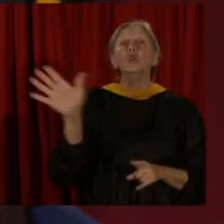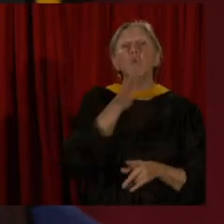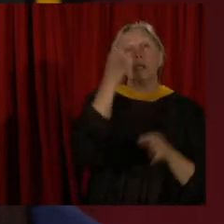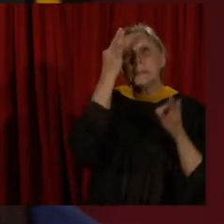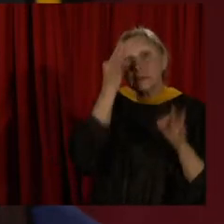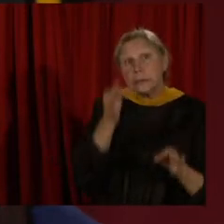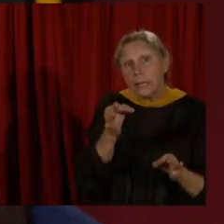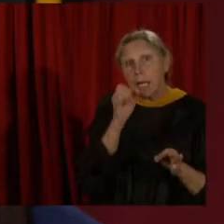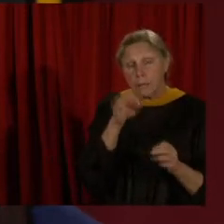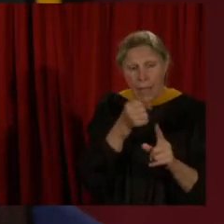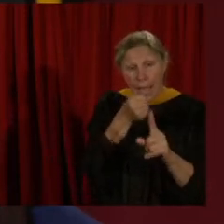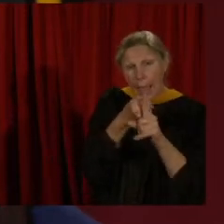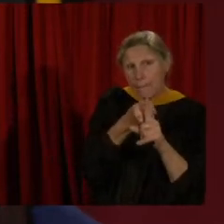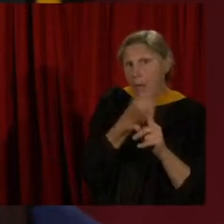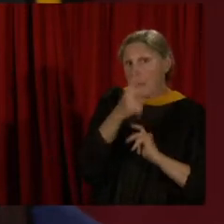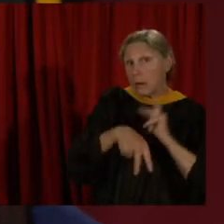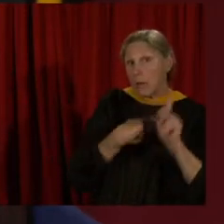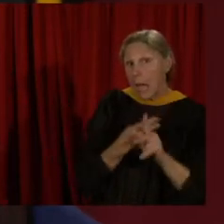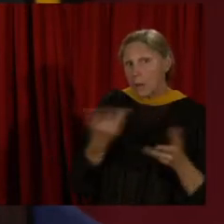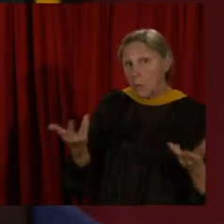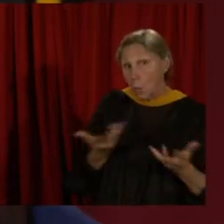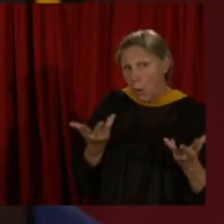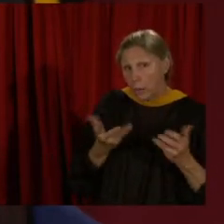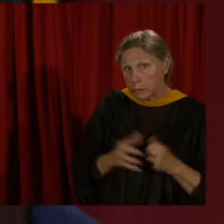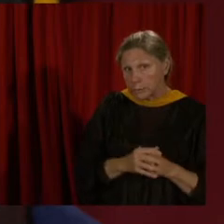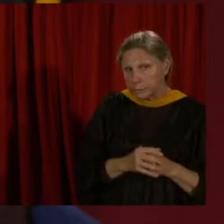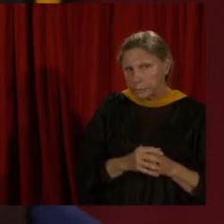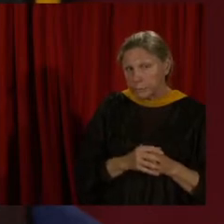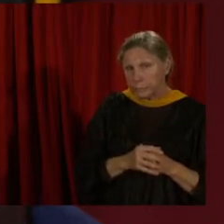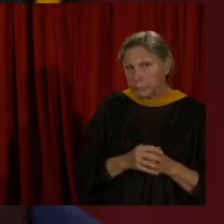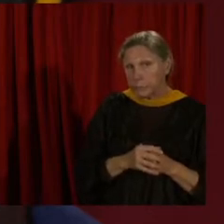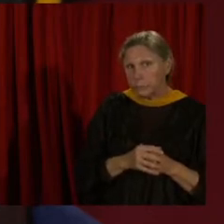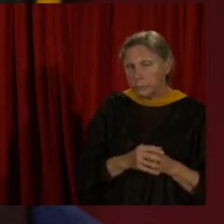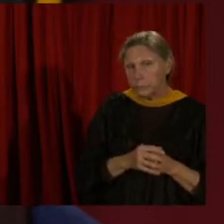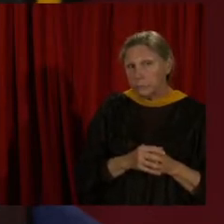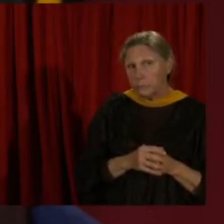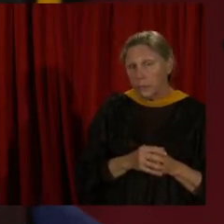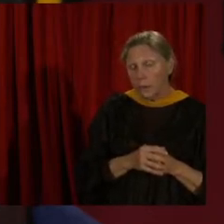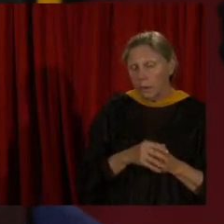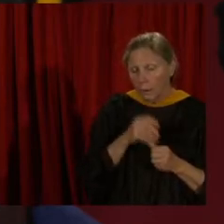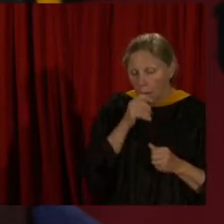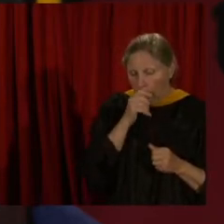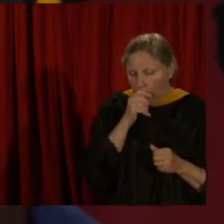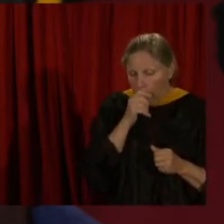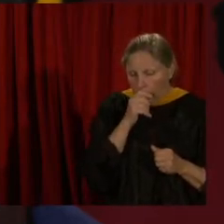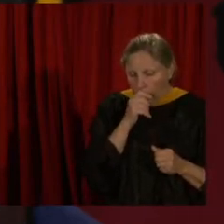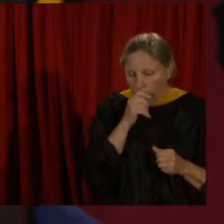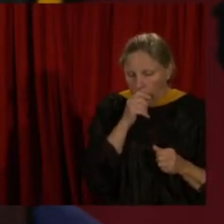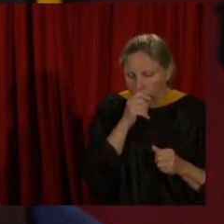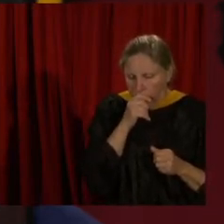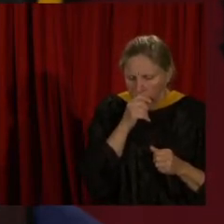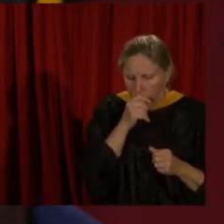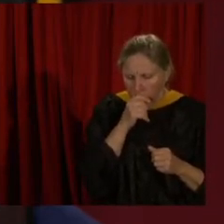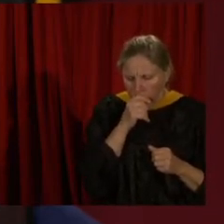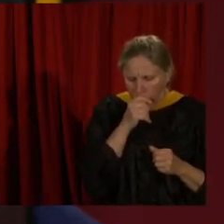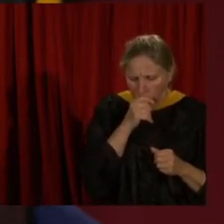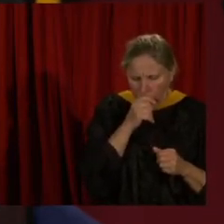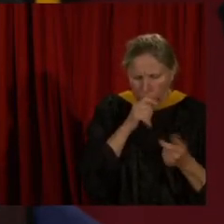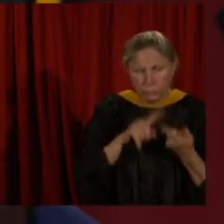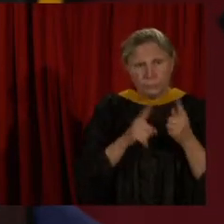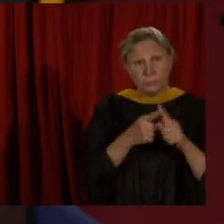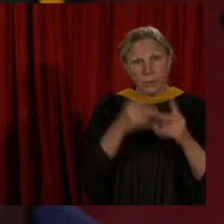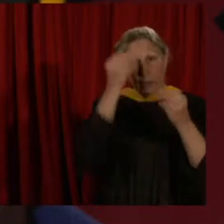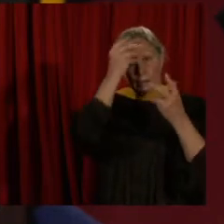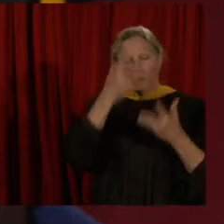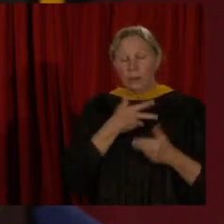to decide what type of impact you'll make. A friend recently encouraged me to read a book titled